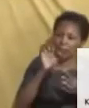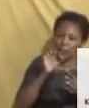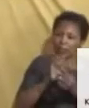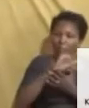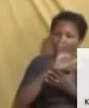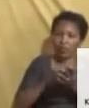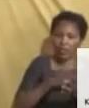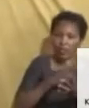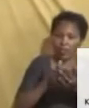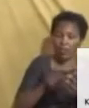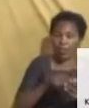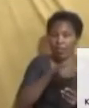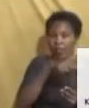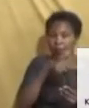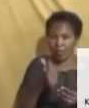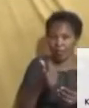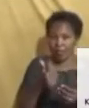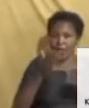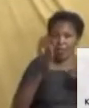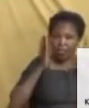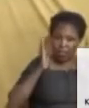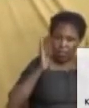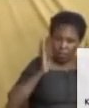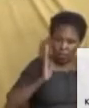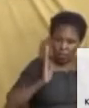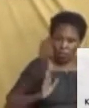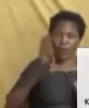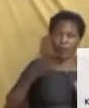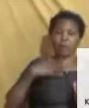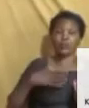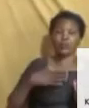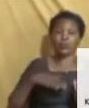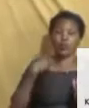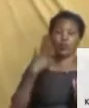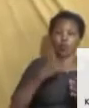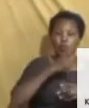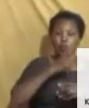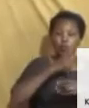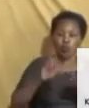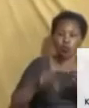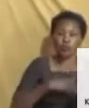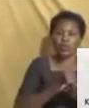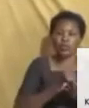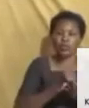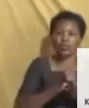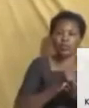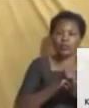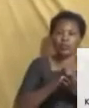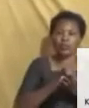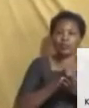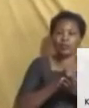and the other, the human persons which set it in motion.